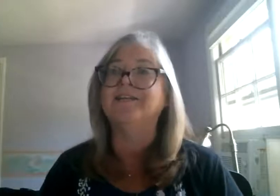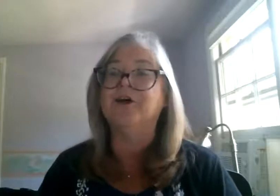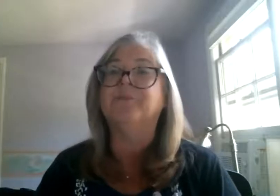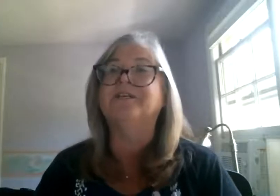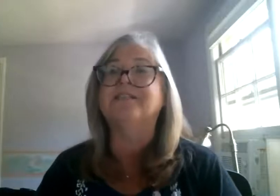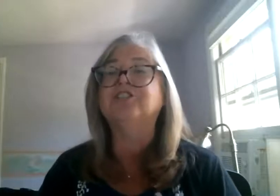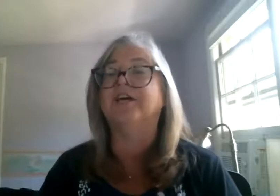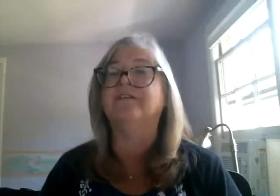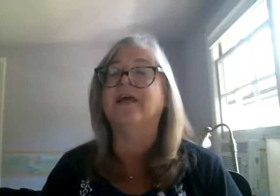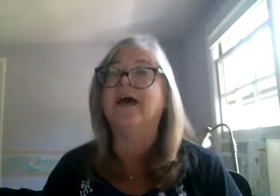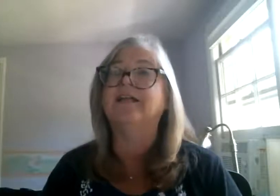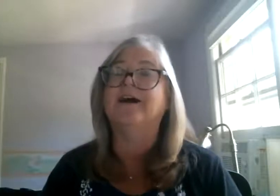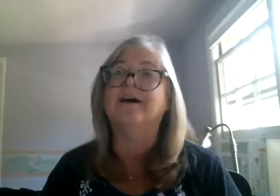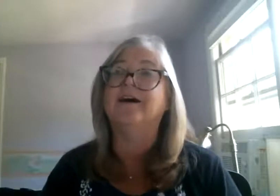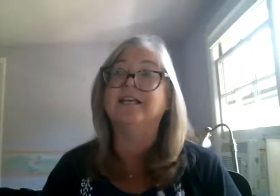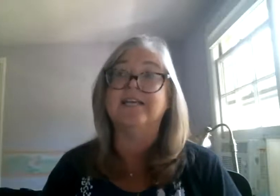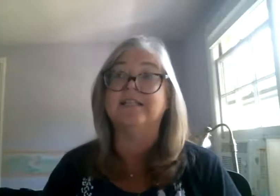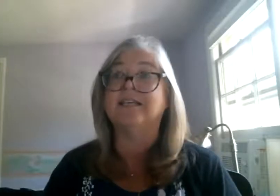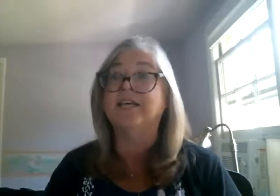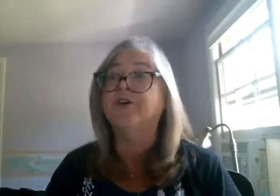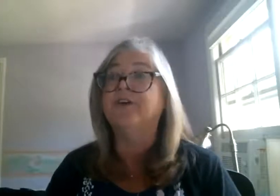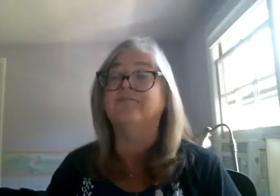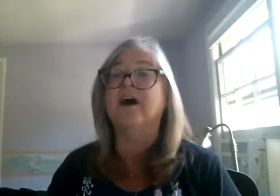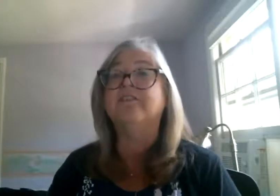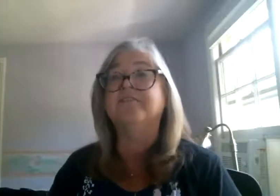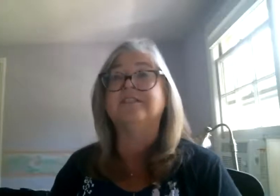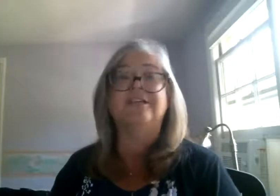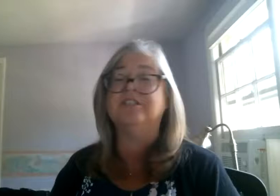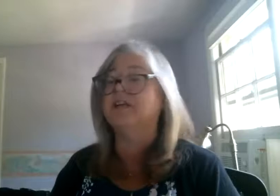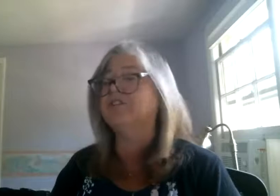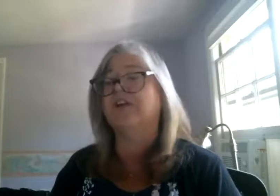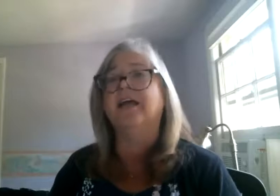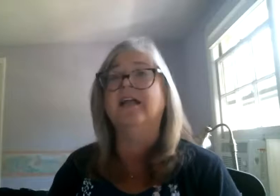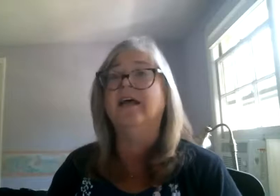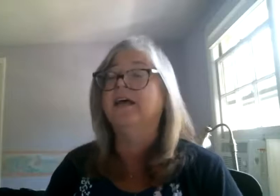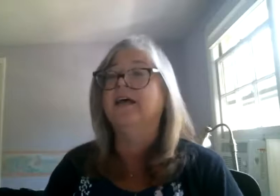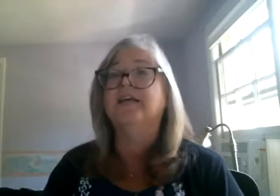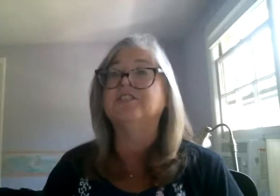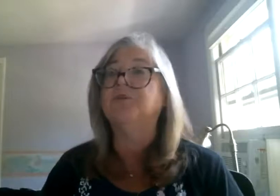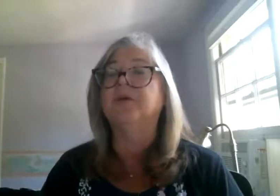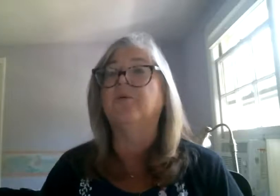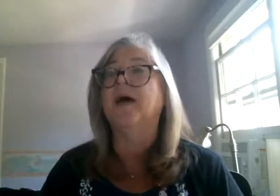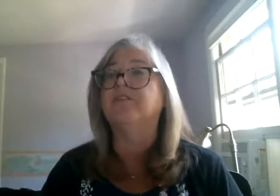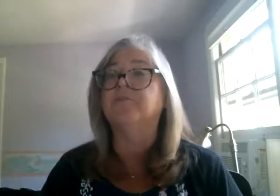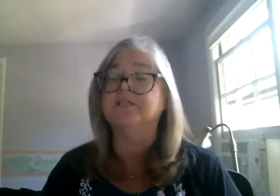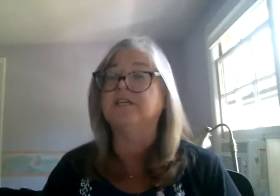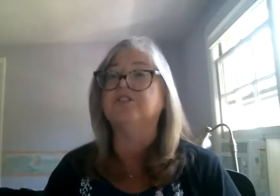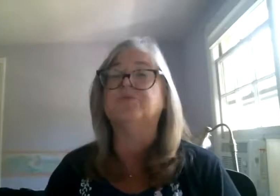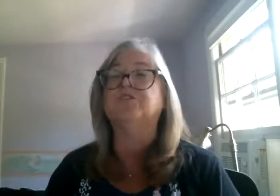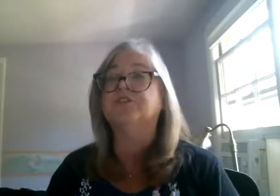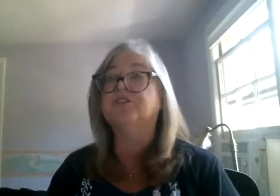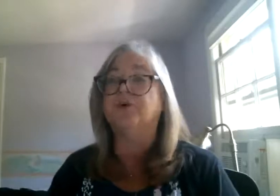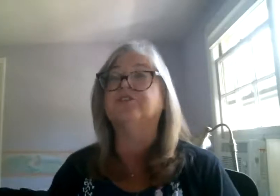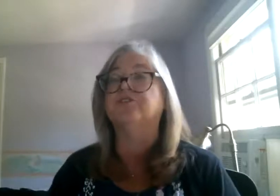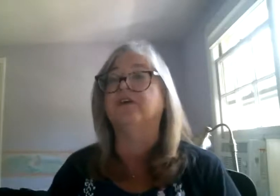I had said in the opening session that I attended the keynote and 5 of the sessions yesterday. It just blew me away. The